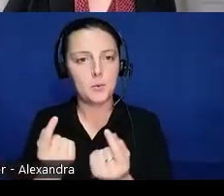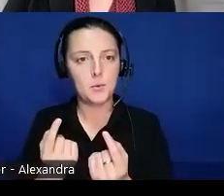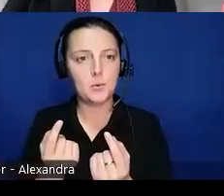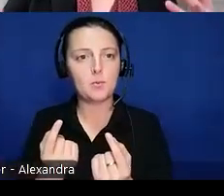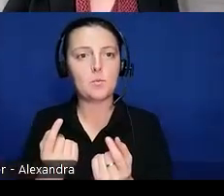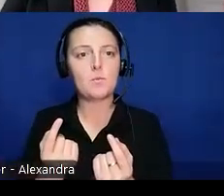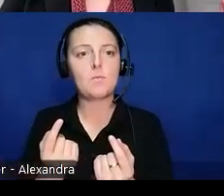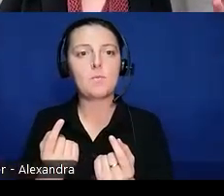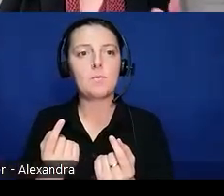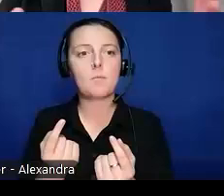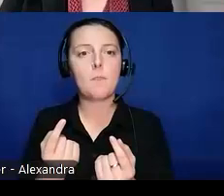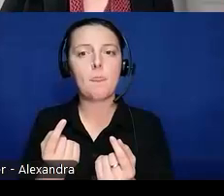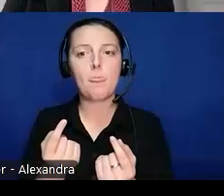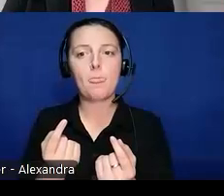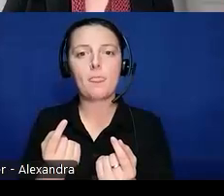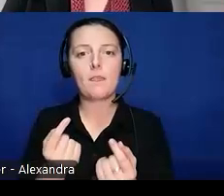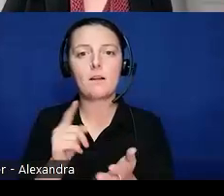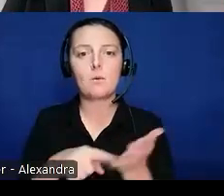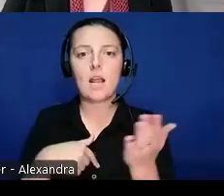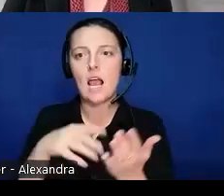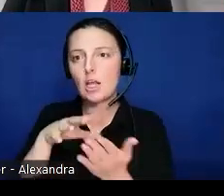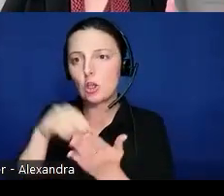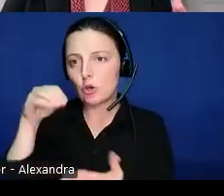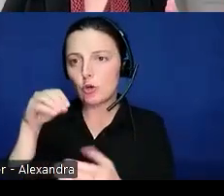I've learned in my street medicine kind of